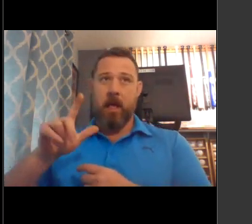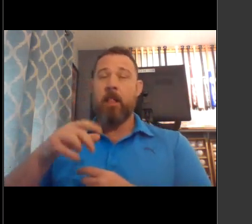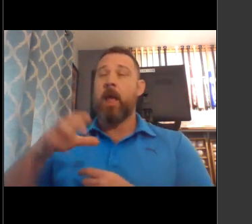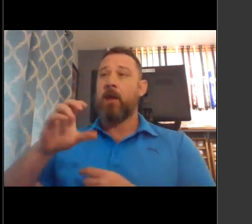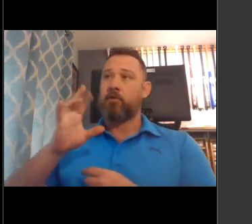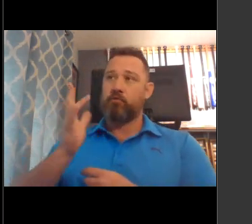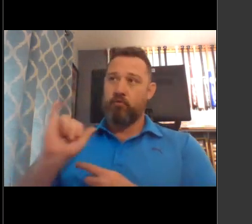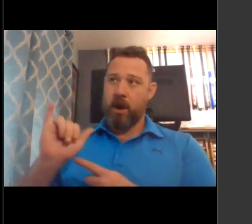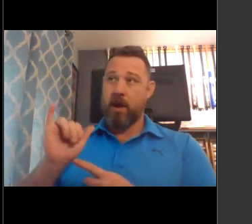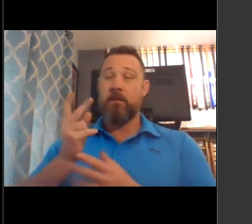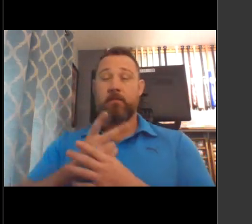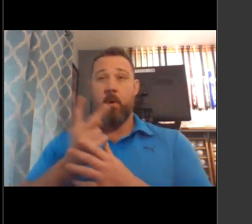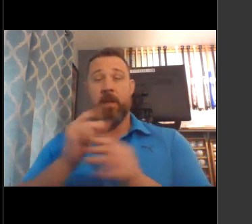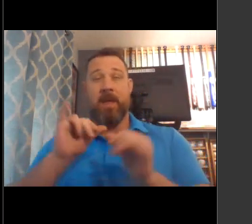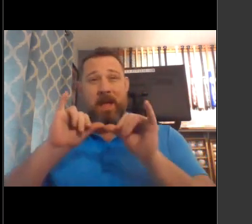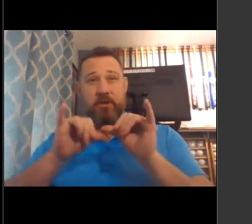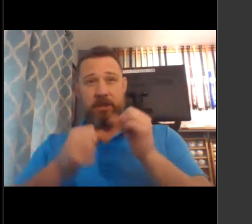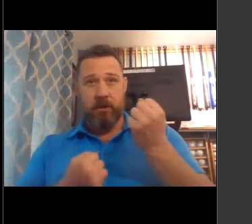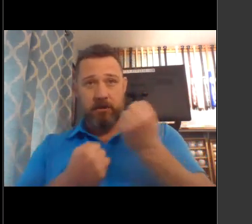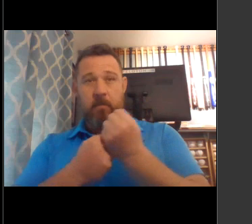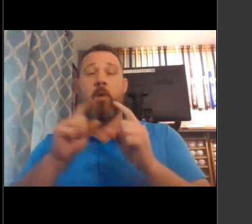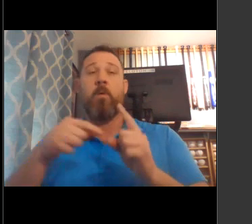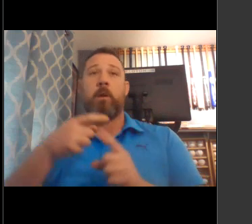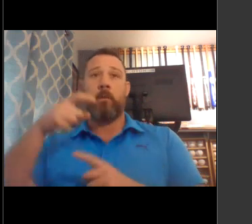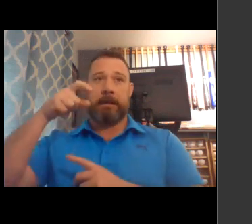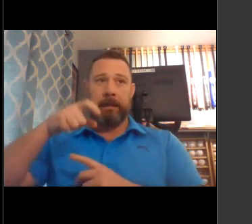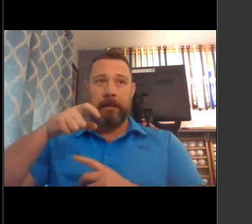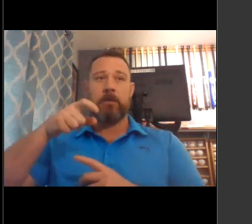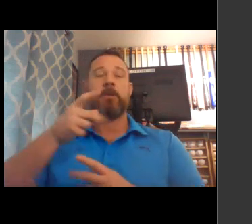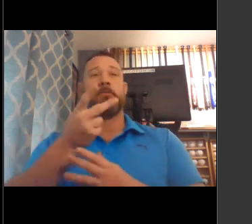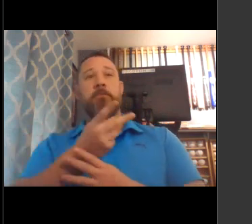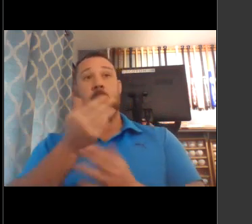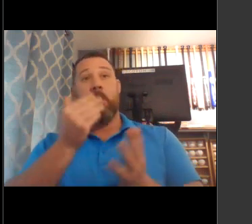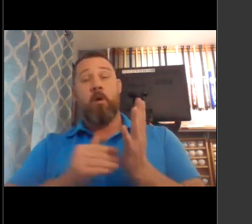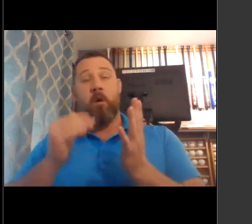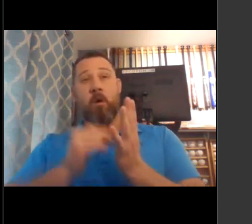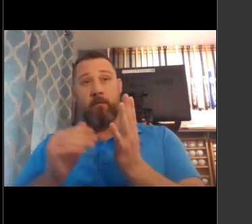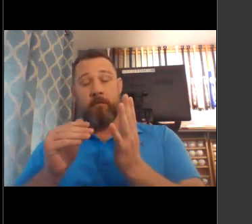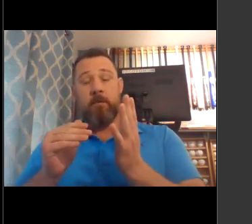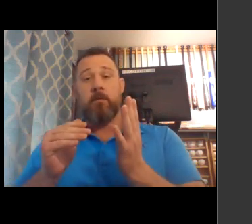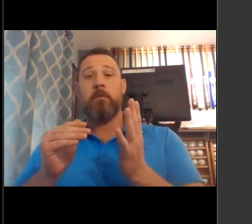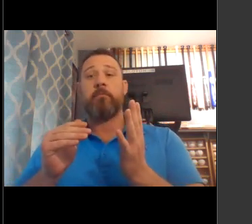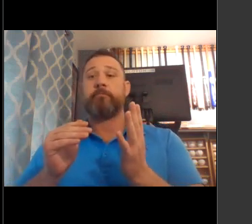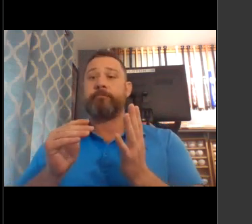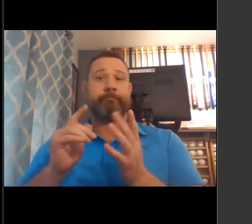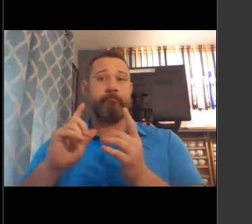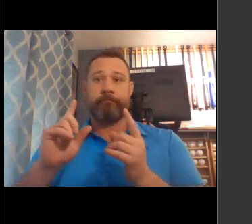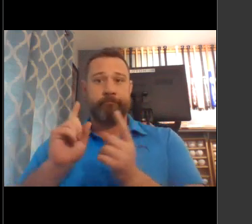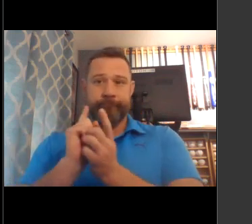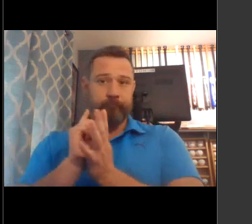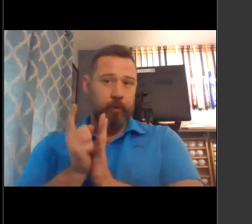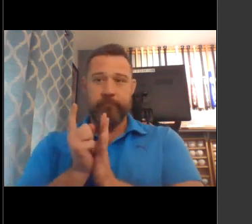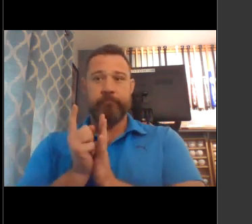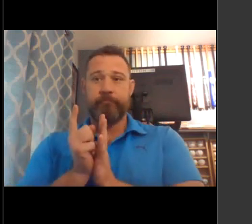us engineering support whenever we needed them, oftentimes at a moment's notice.